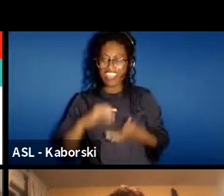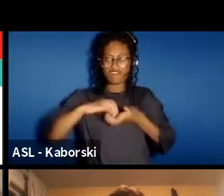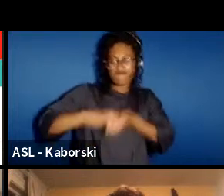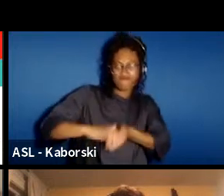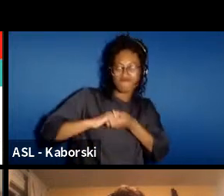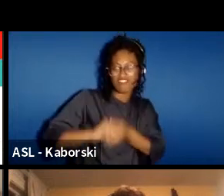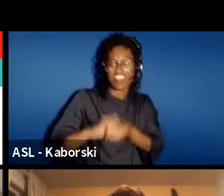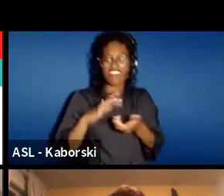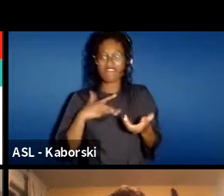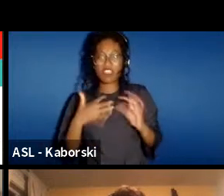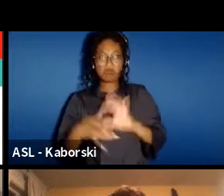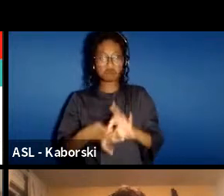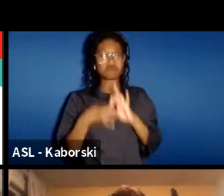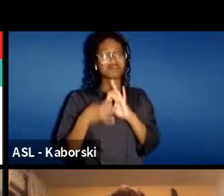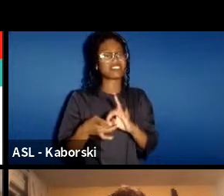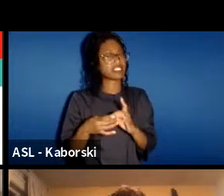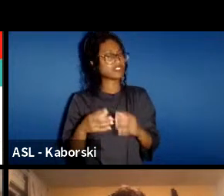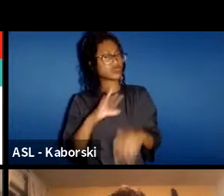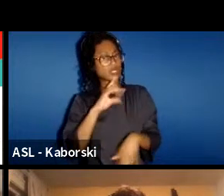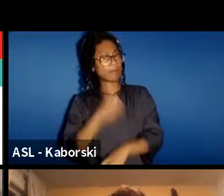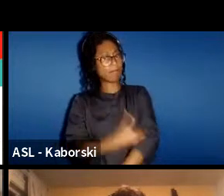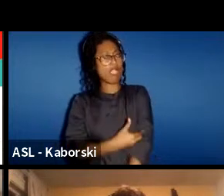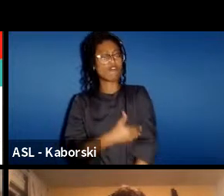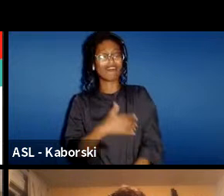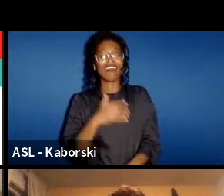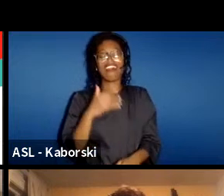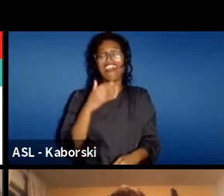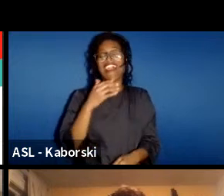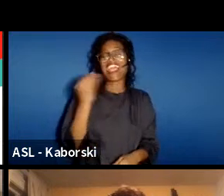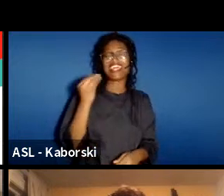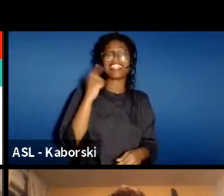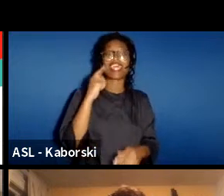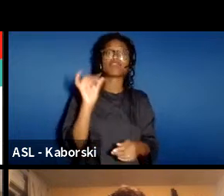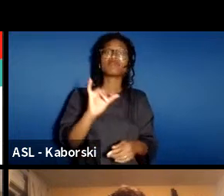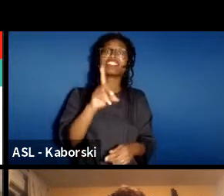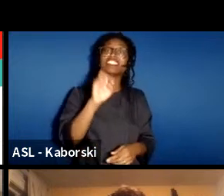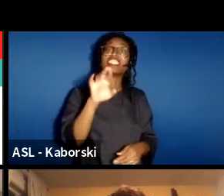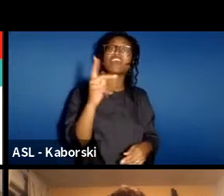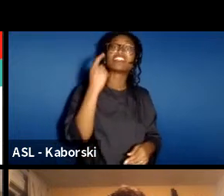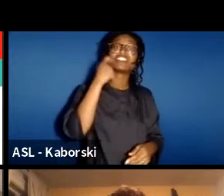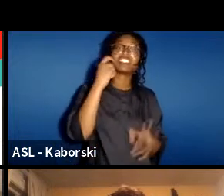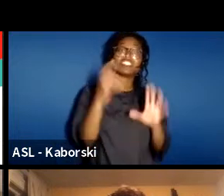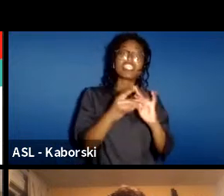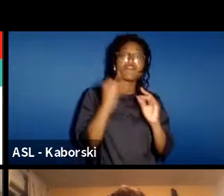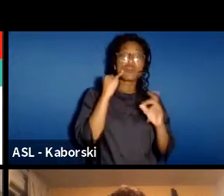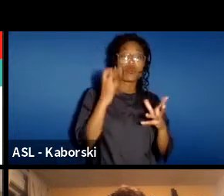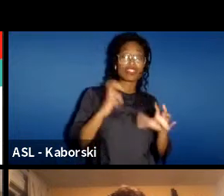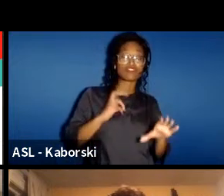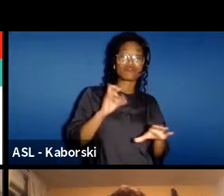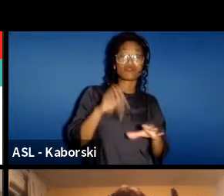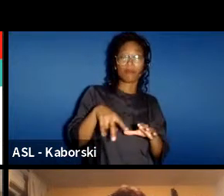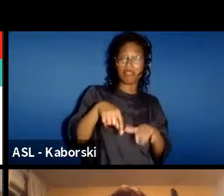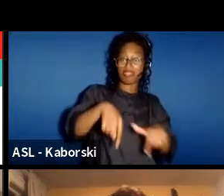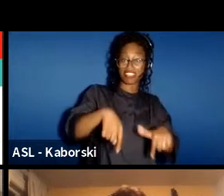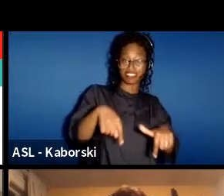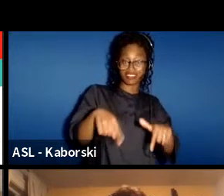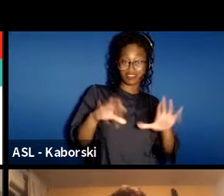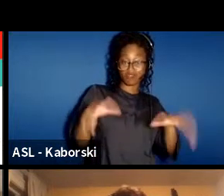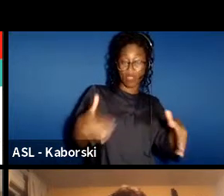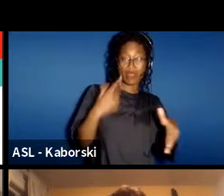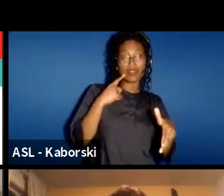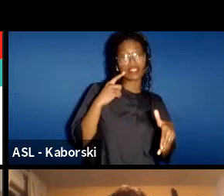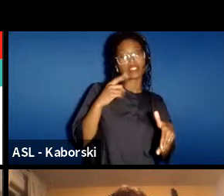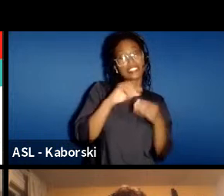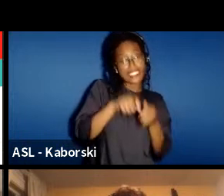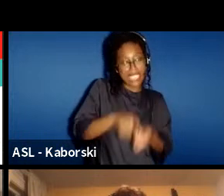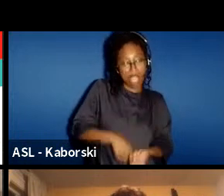So it's really a really powerful thing. But I would echo what Derek mentioned. Like if you really want to get into this, I think getting into the